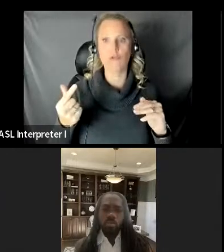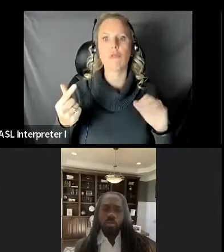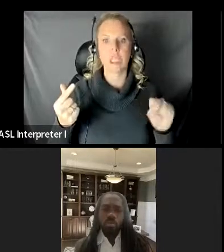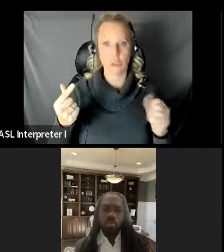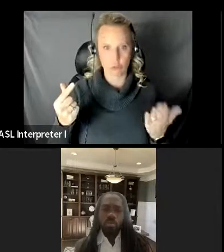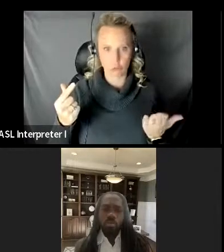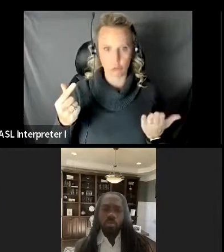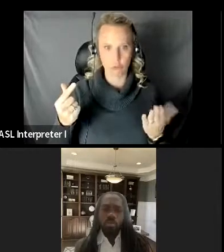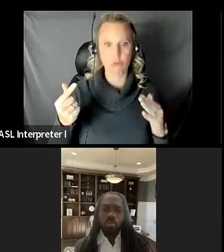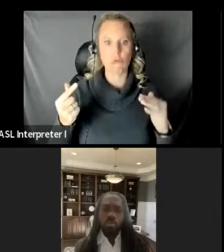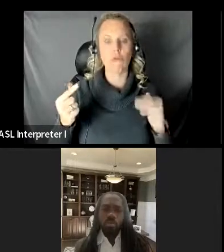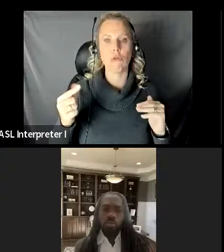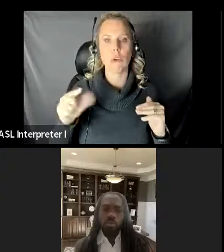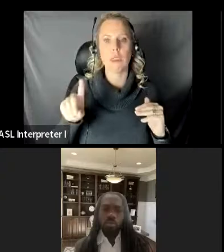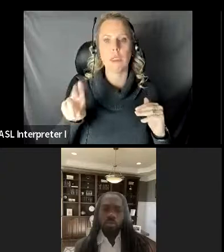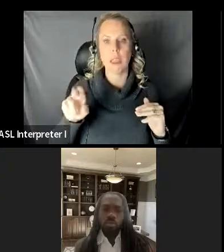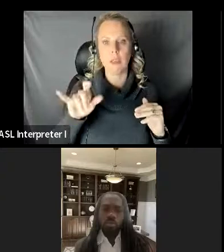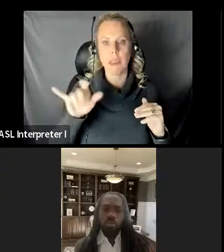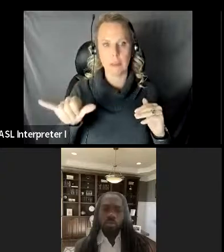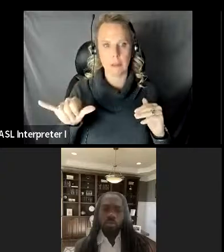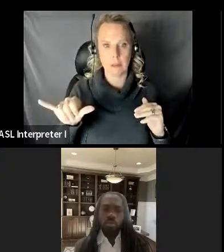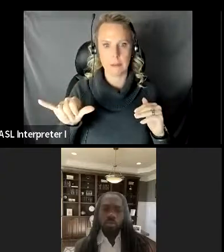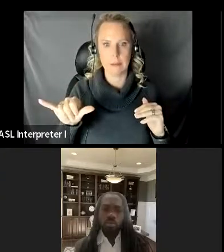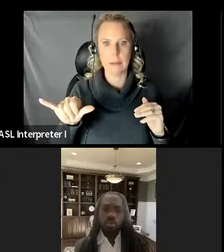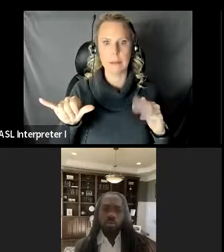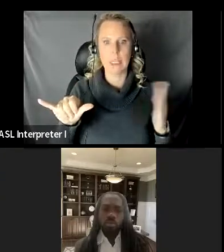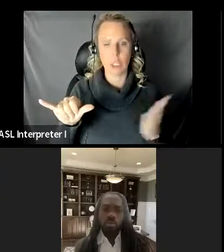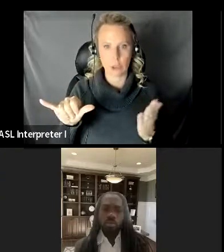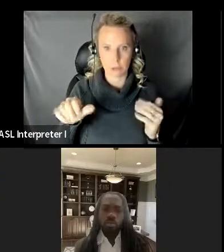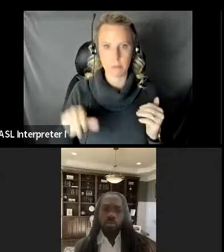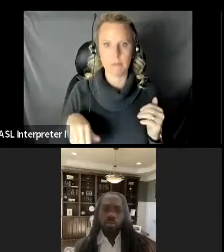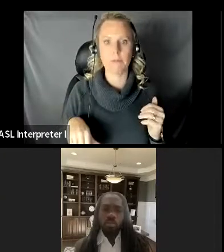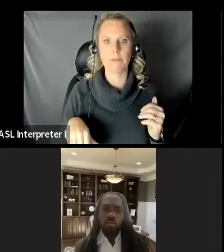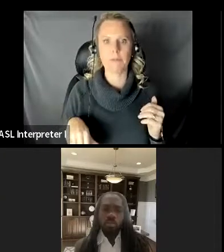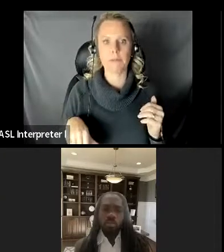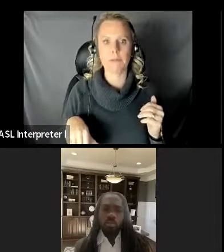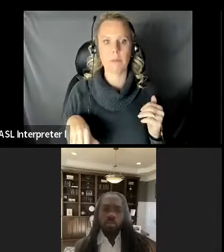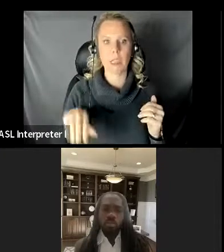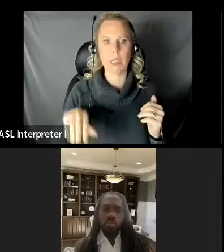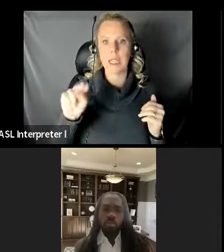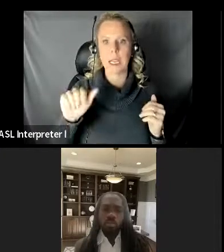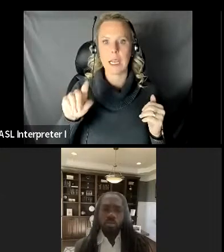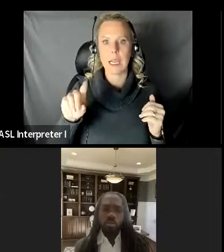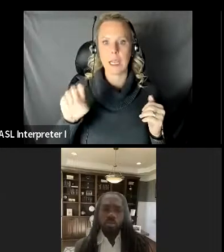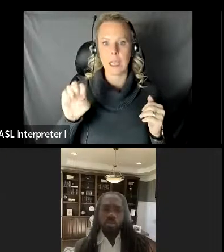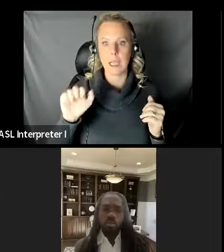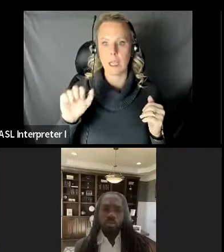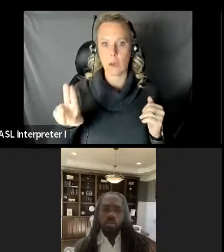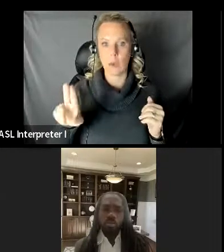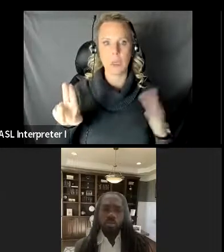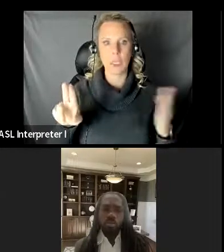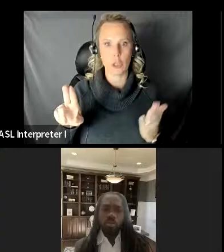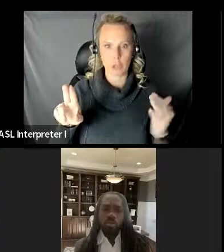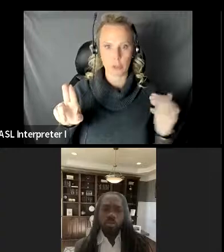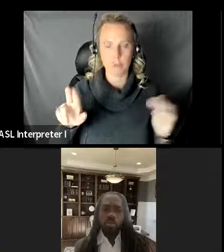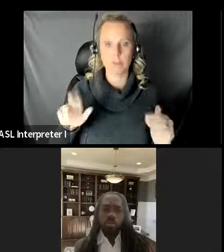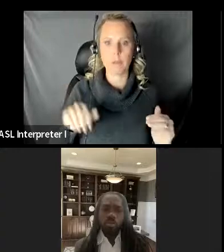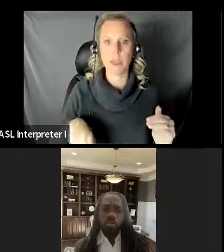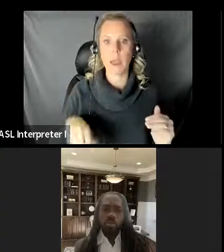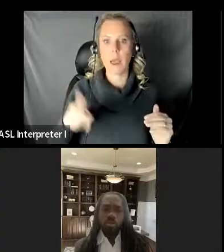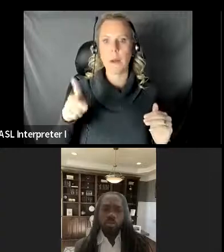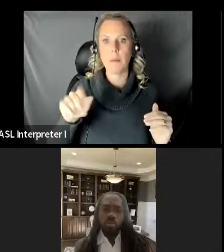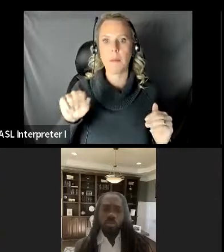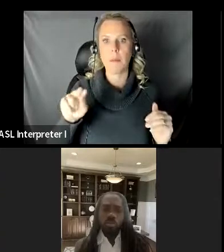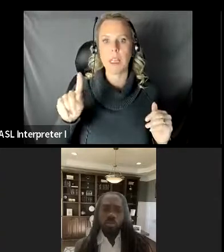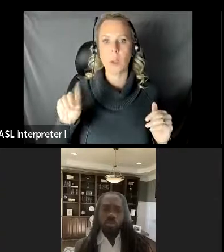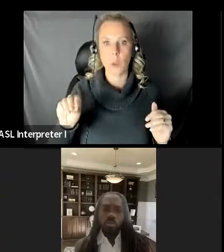Here. Councilmember McDuffie. Here. Councilmember Nadeau. Here. Councilmember Pinto.